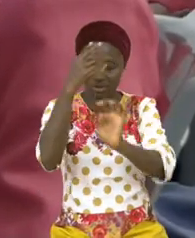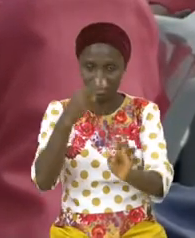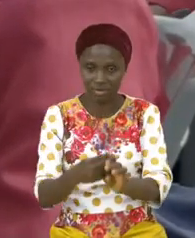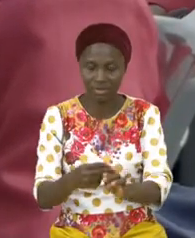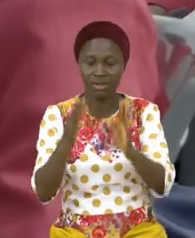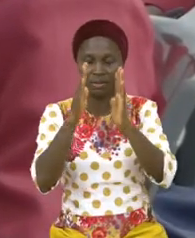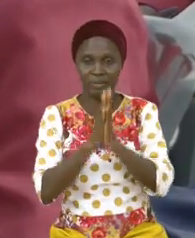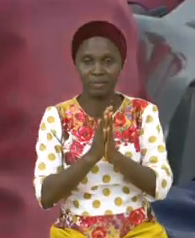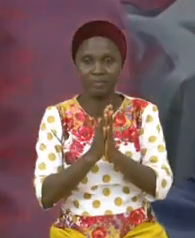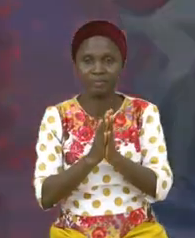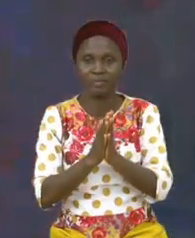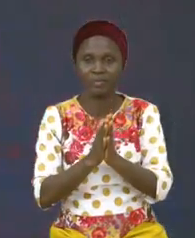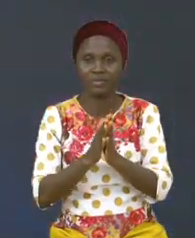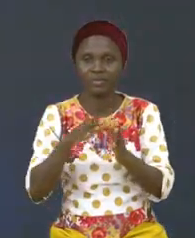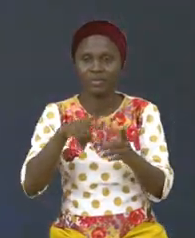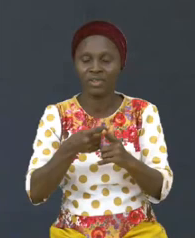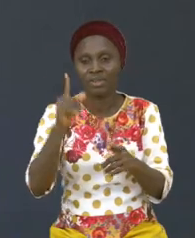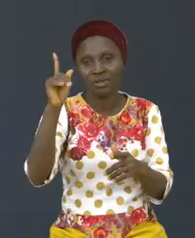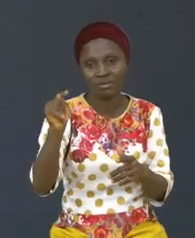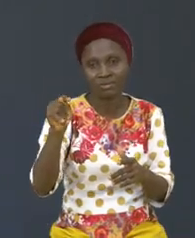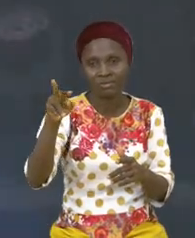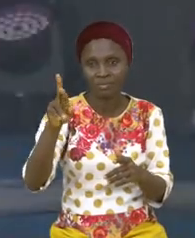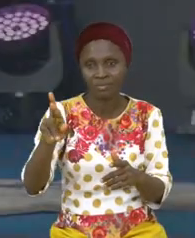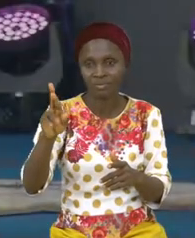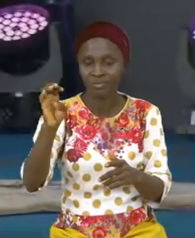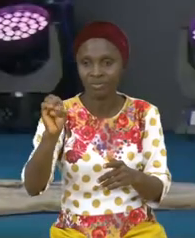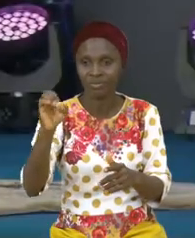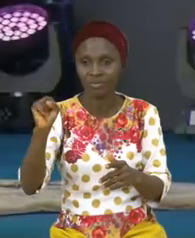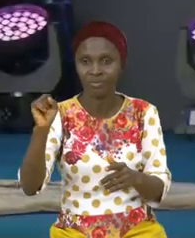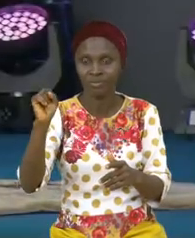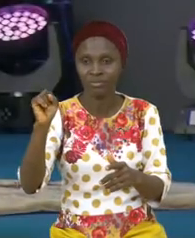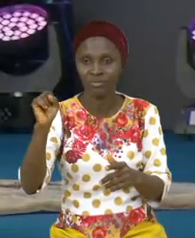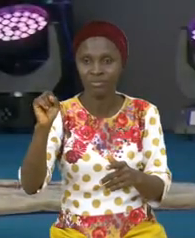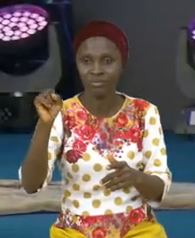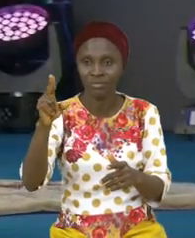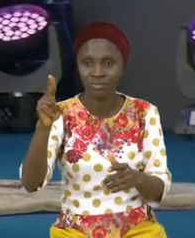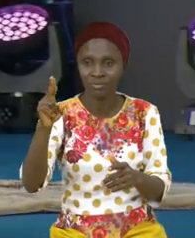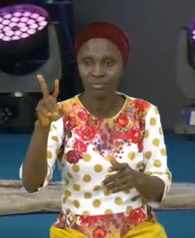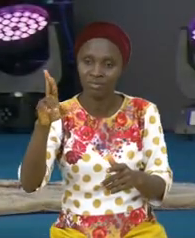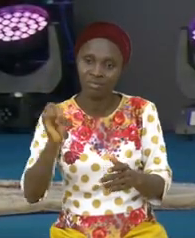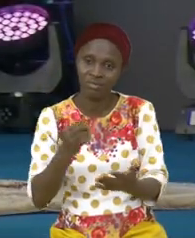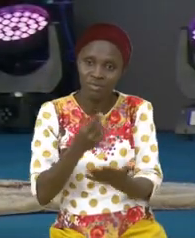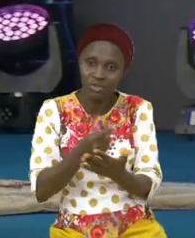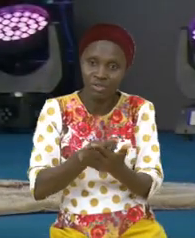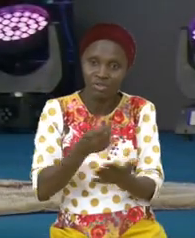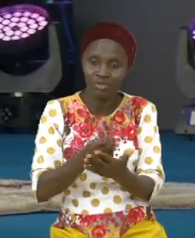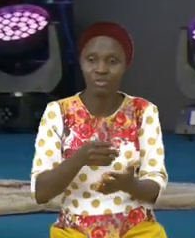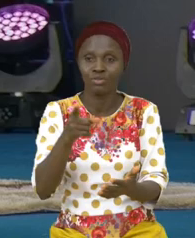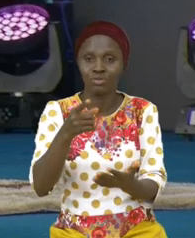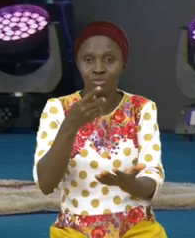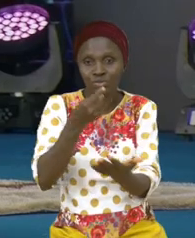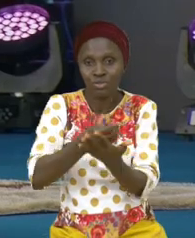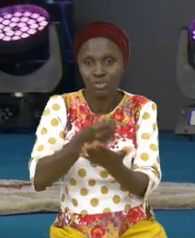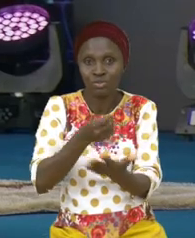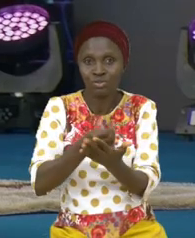then you treasure the Lord. He gave me a new life. He gave me a new being. He gave